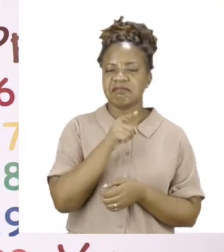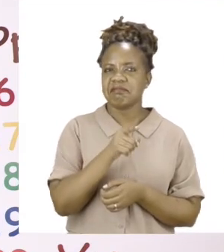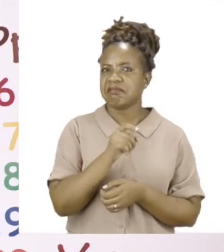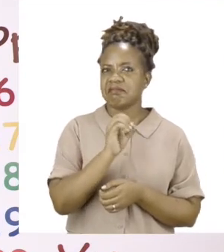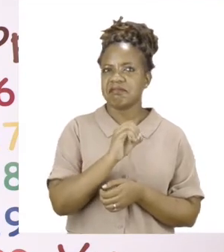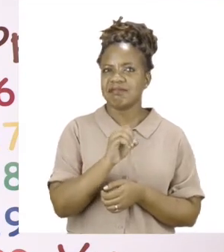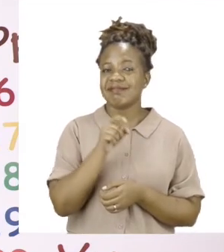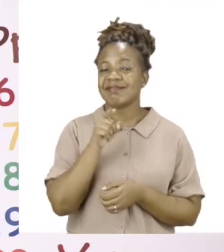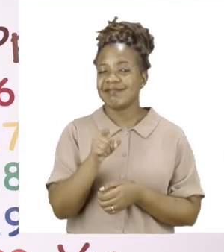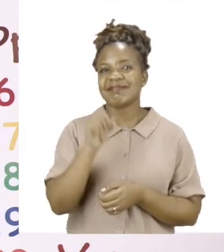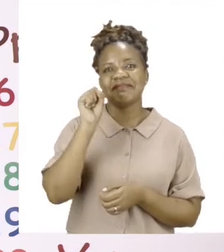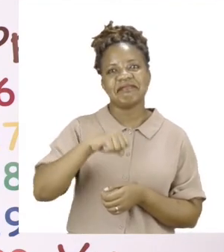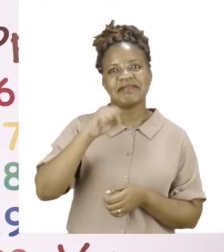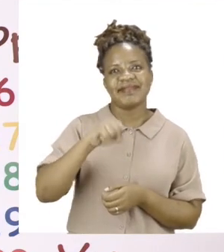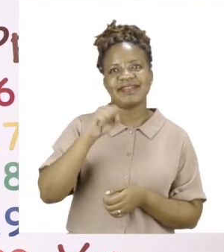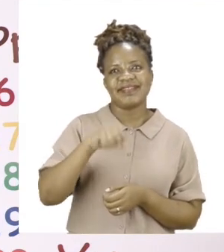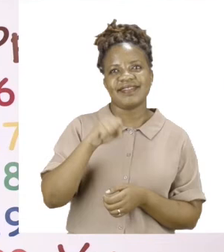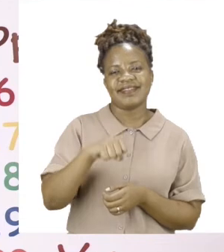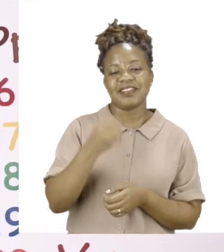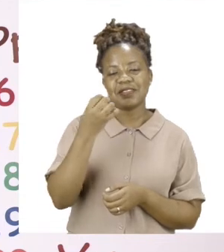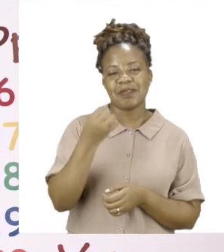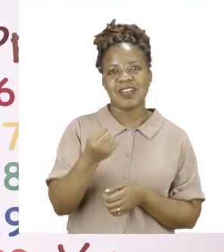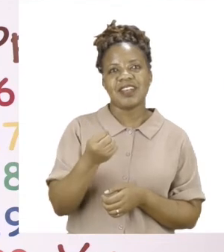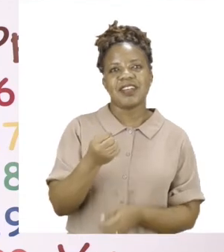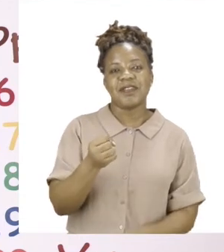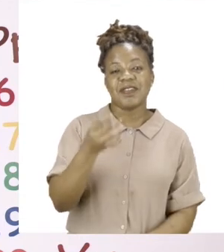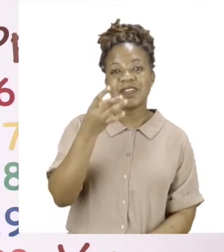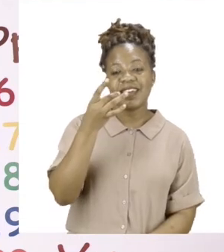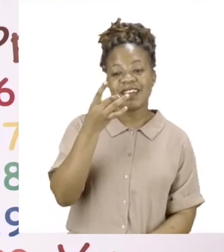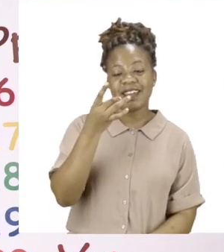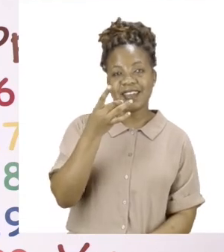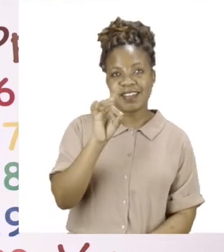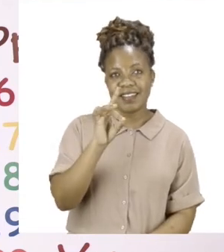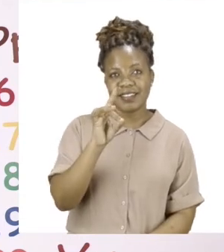No. Yes, we have found an 8 in the number